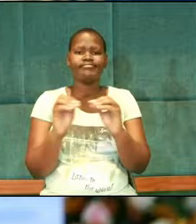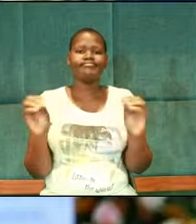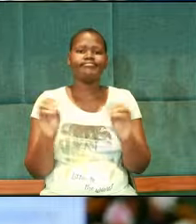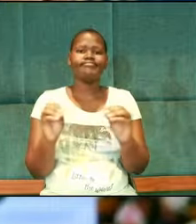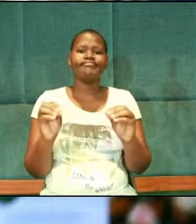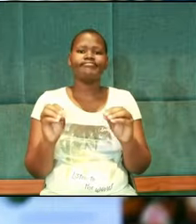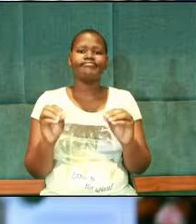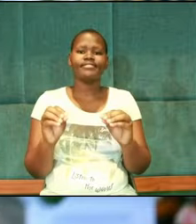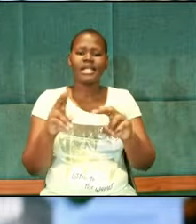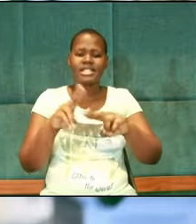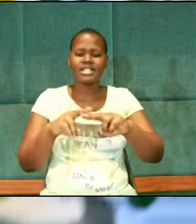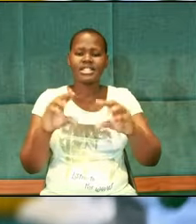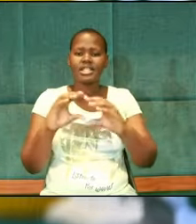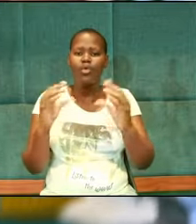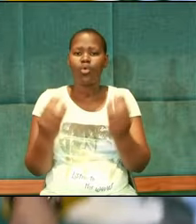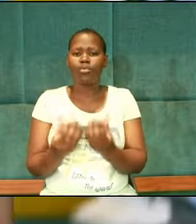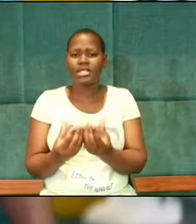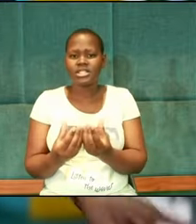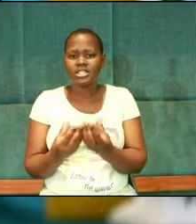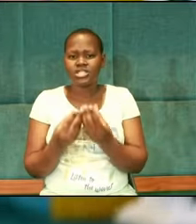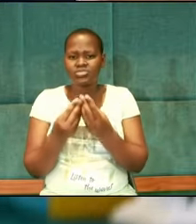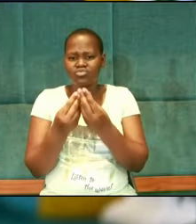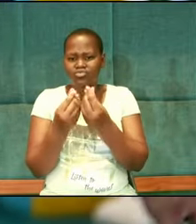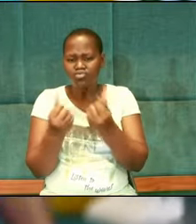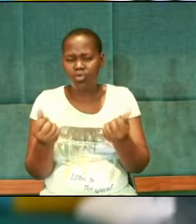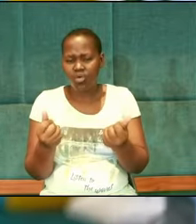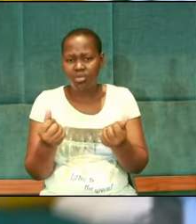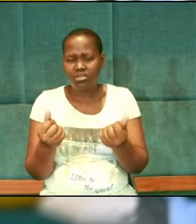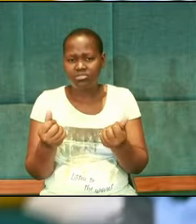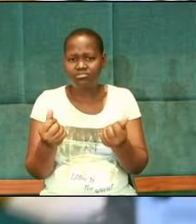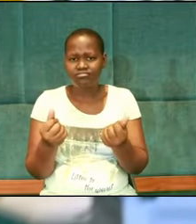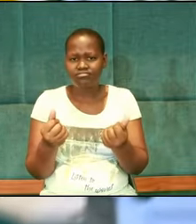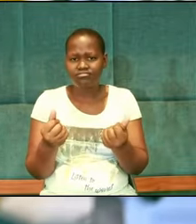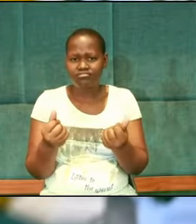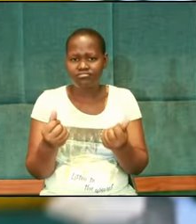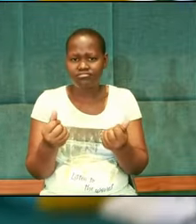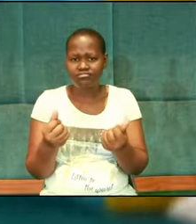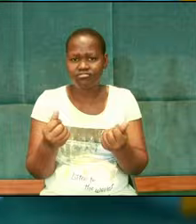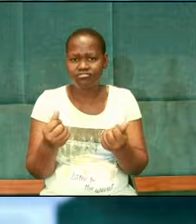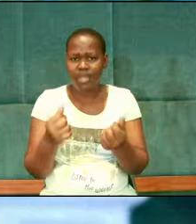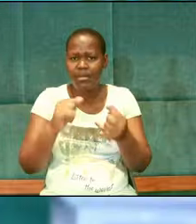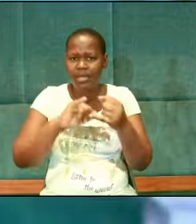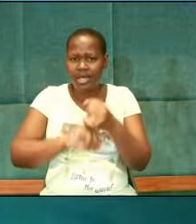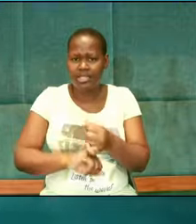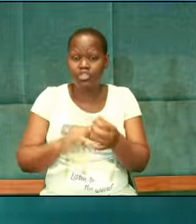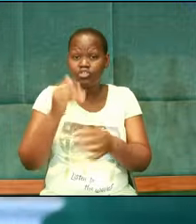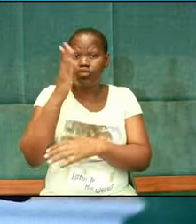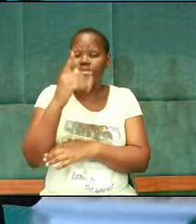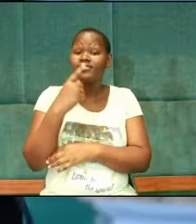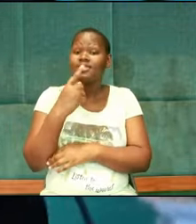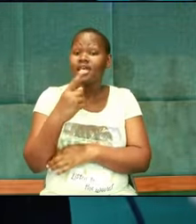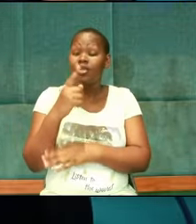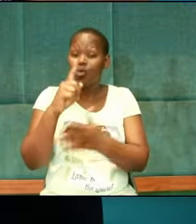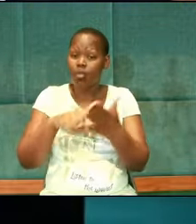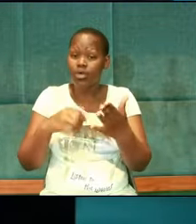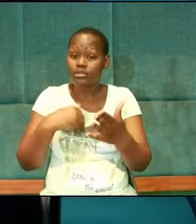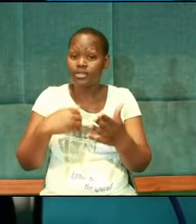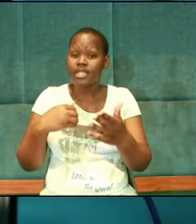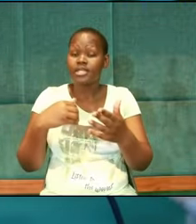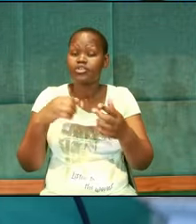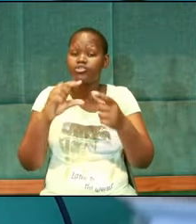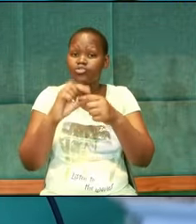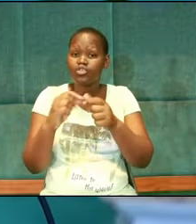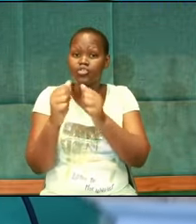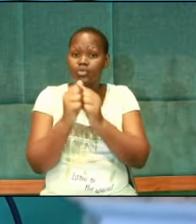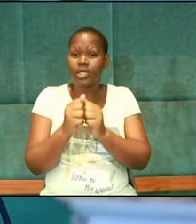committee and dissolve marriages or take it to court and say, no, God says, what I have joined together, let no